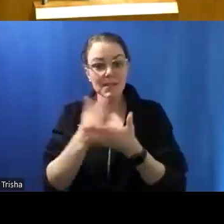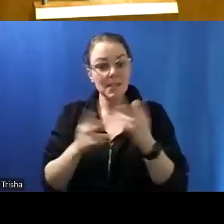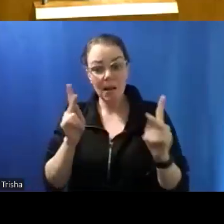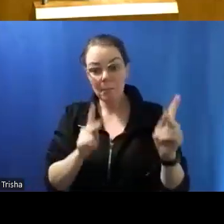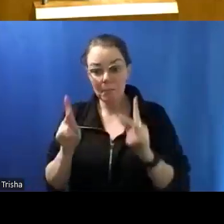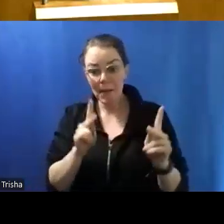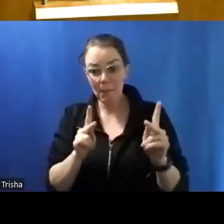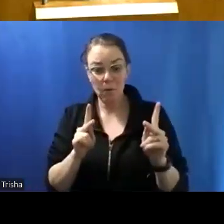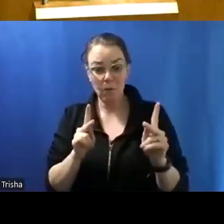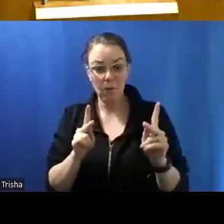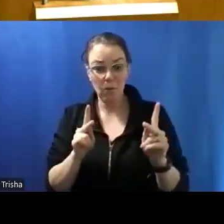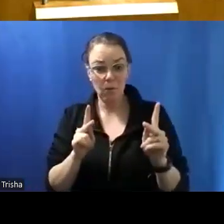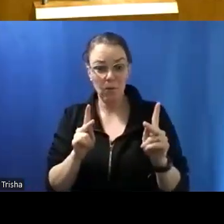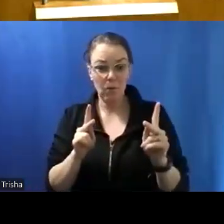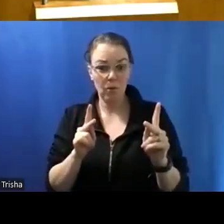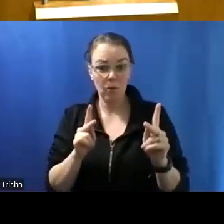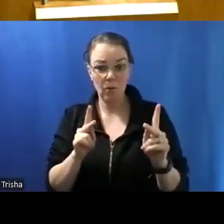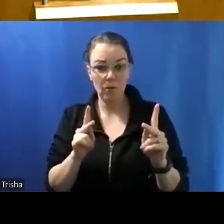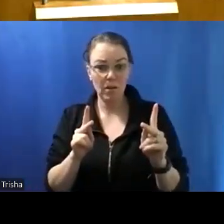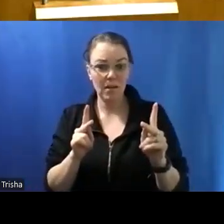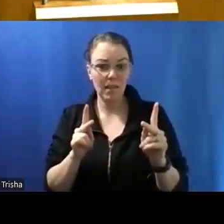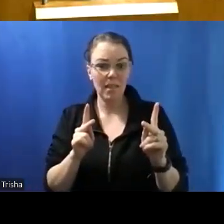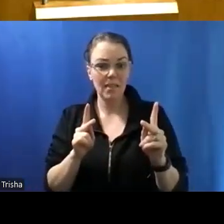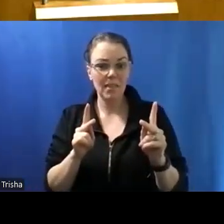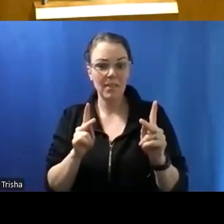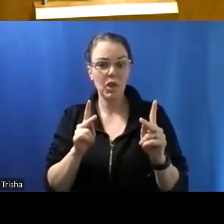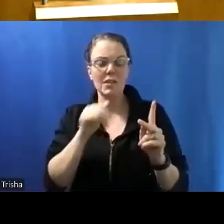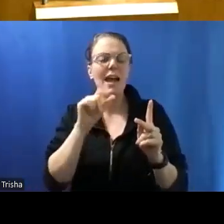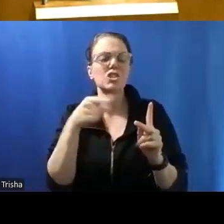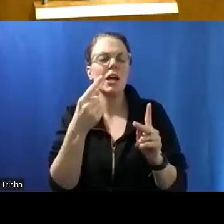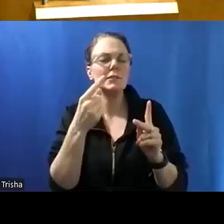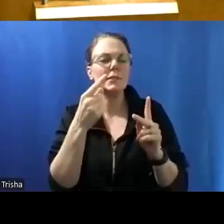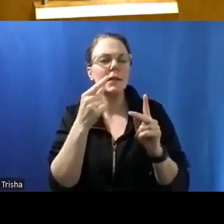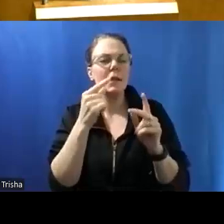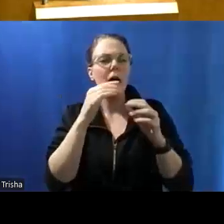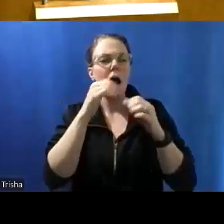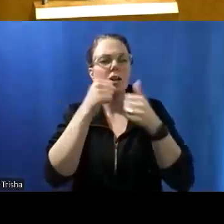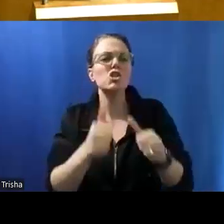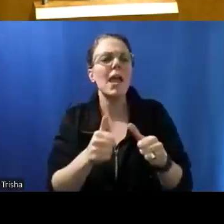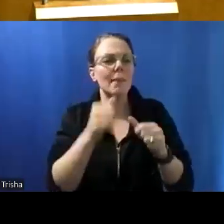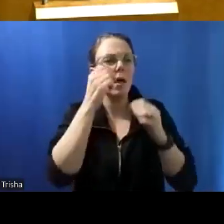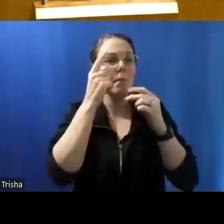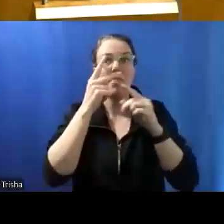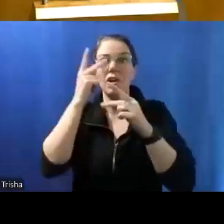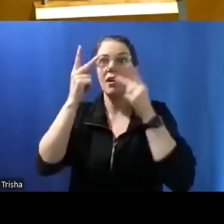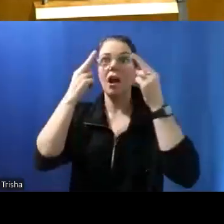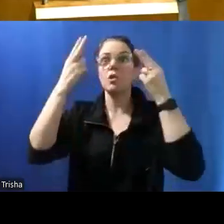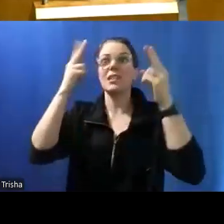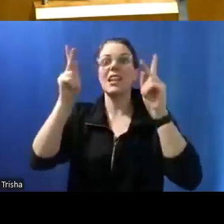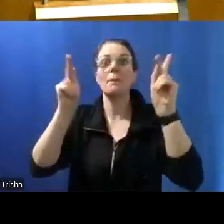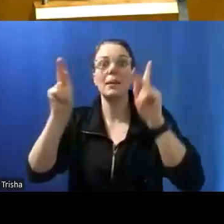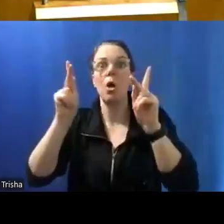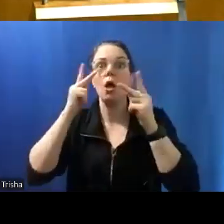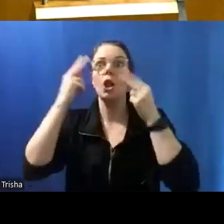often they're of little people, or they're complex, they're not just shapes or whatever. They think they're losing their mind, or they think they're